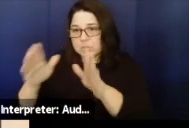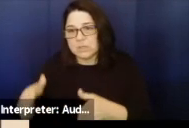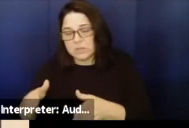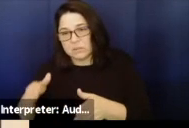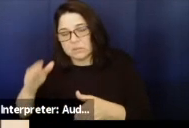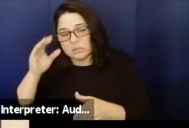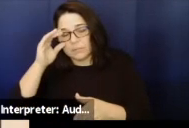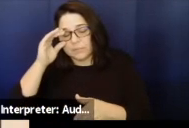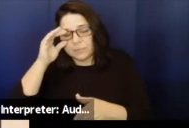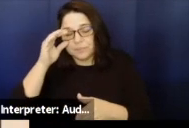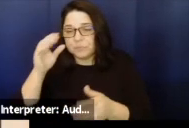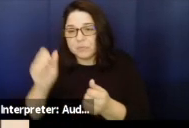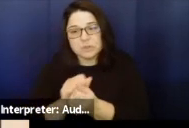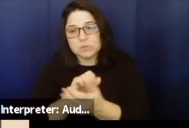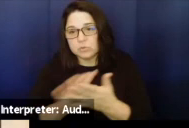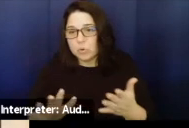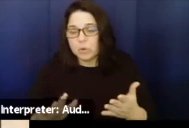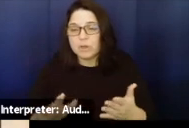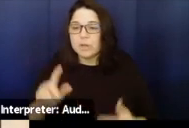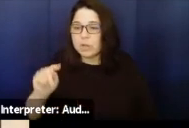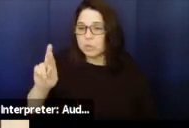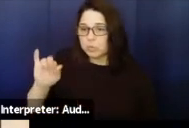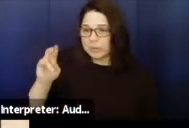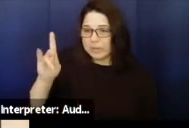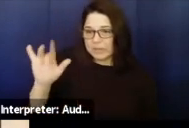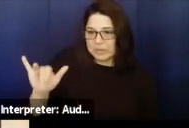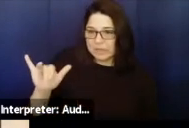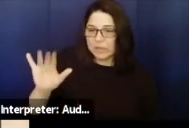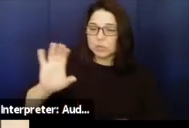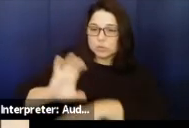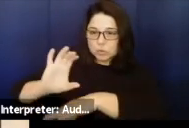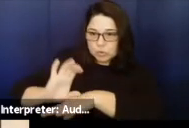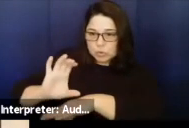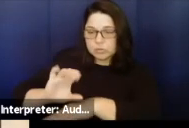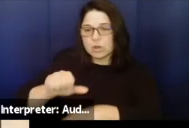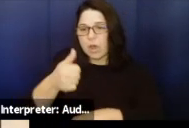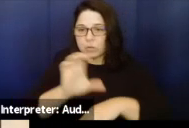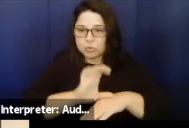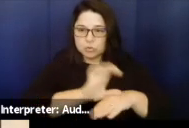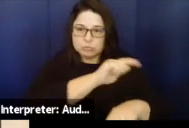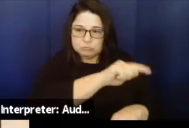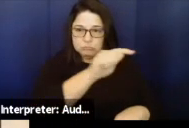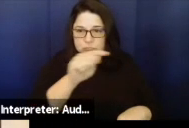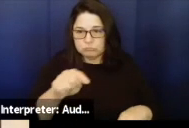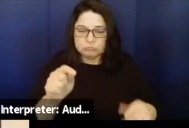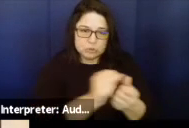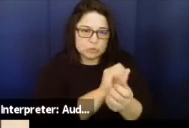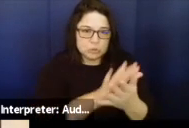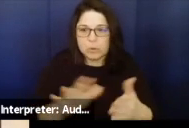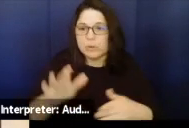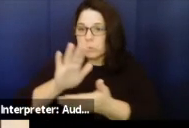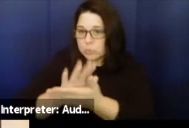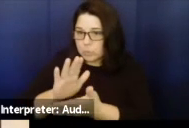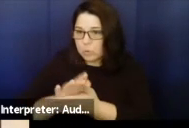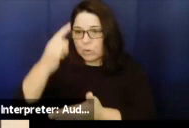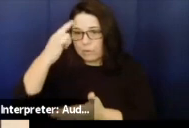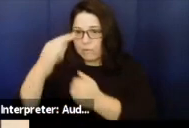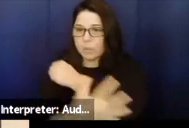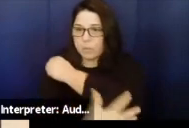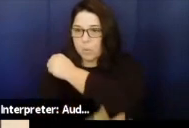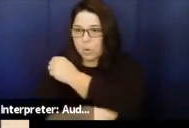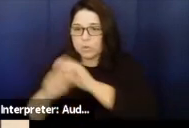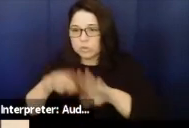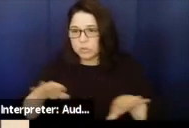estimates, along with Trinity College, or Trinity Church rather, and other churches, as well as a school for the poor children of the city.